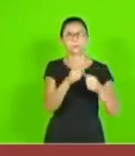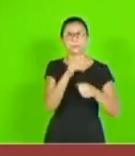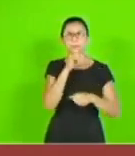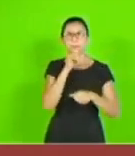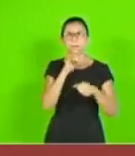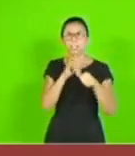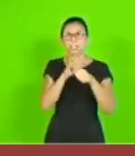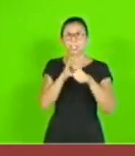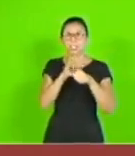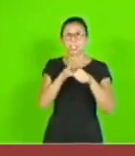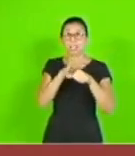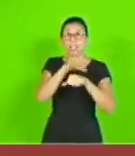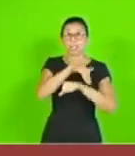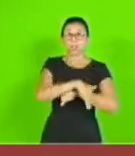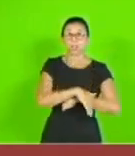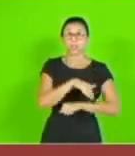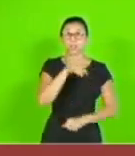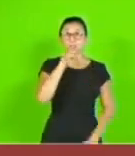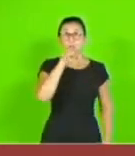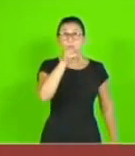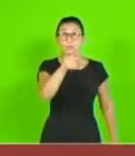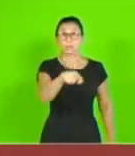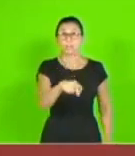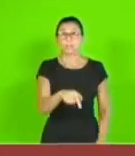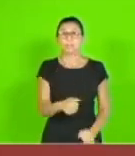And it's something extraordinary.